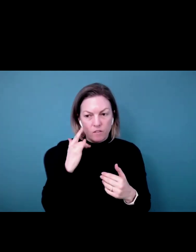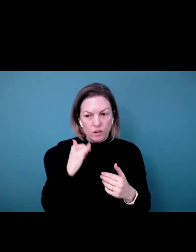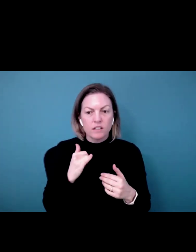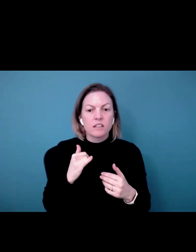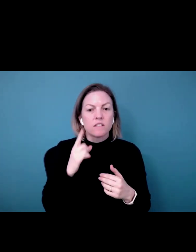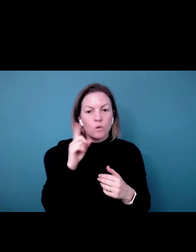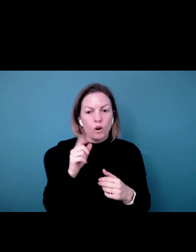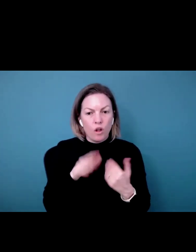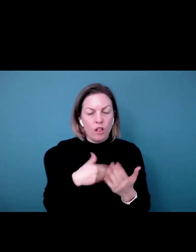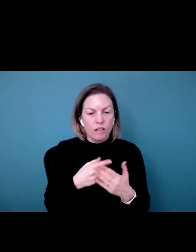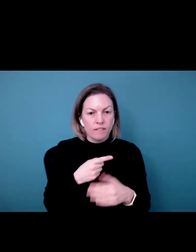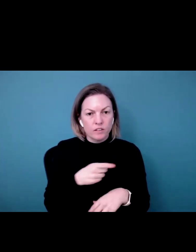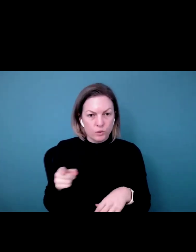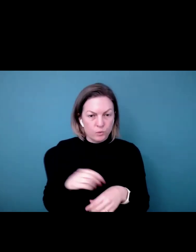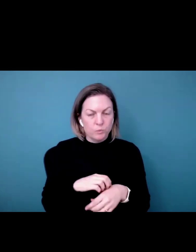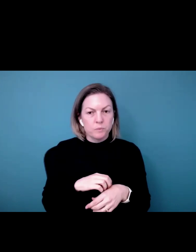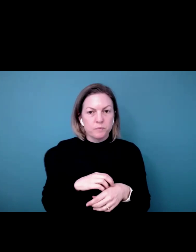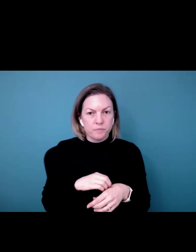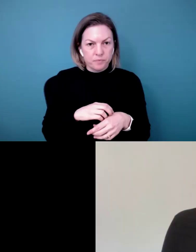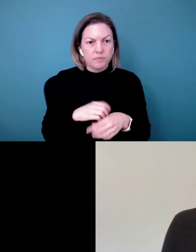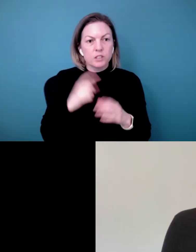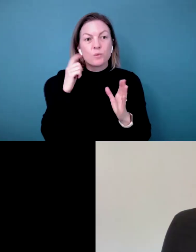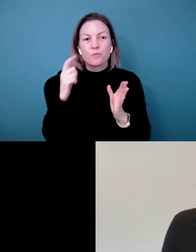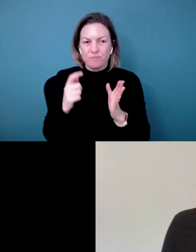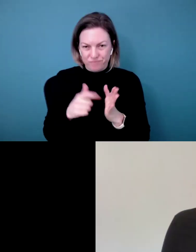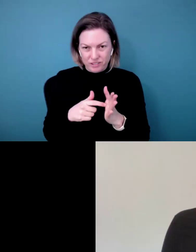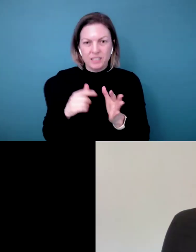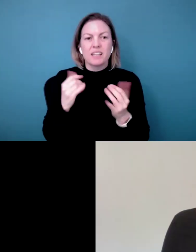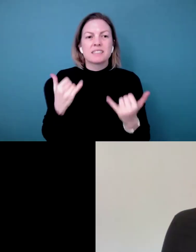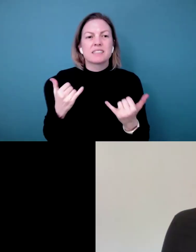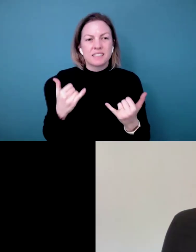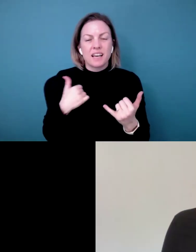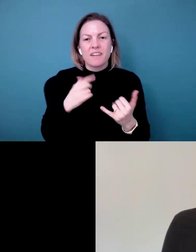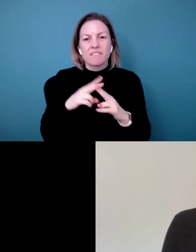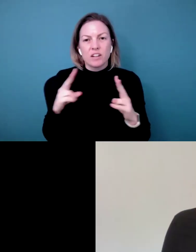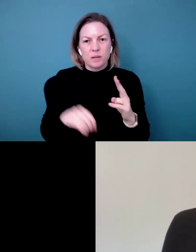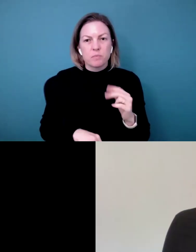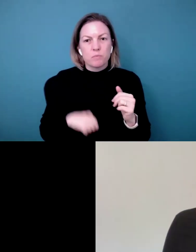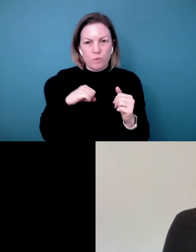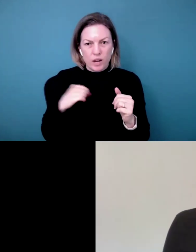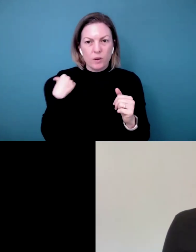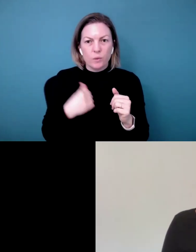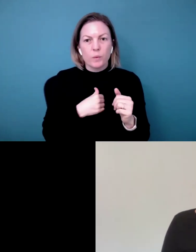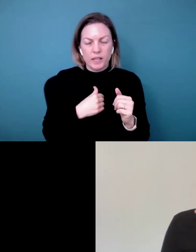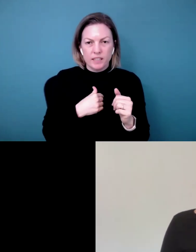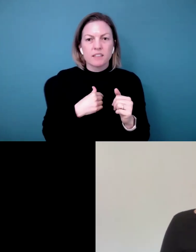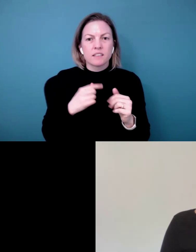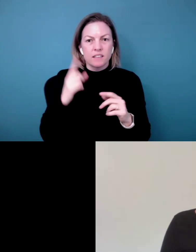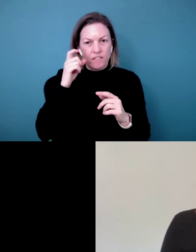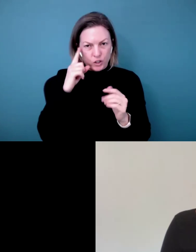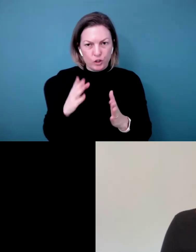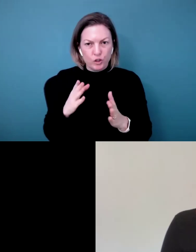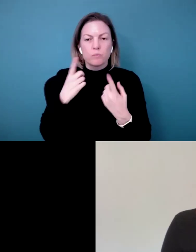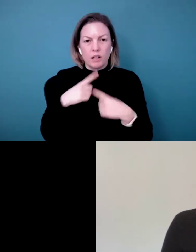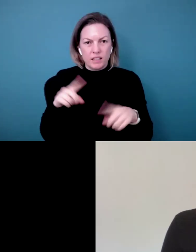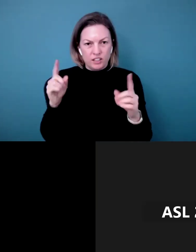of you that it's being recognized today, and I'm very proud that we're that the governor's proclamation's